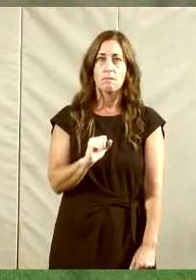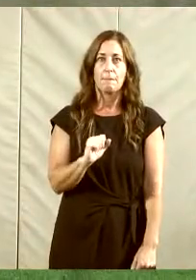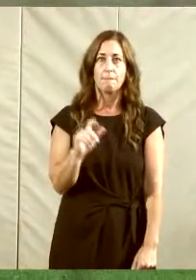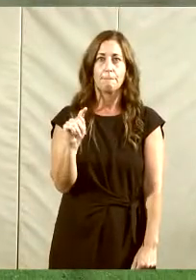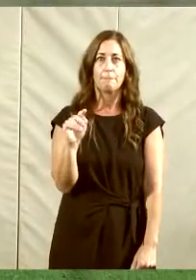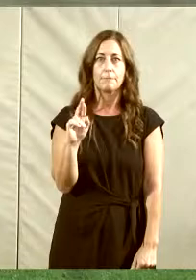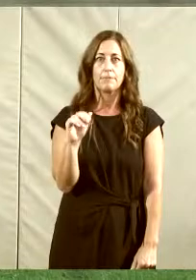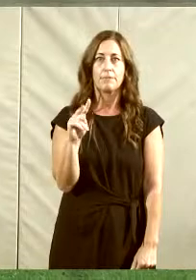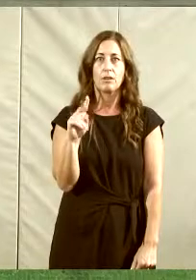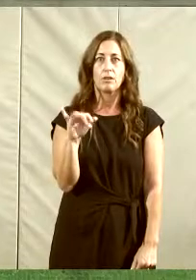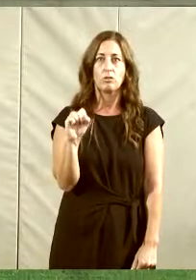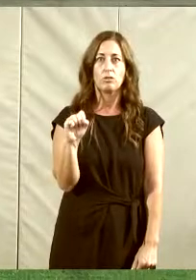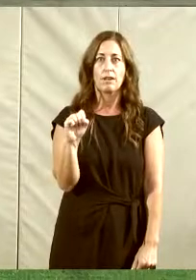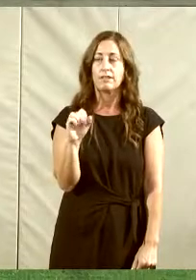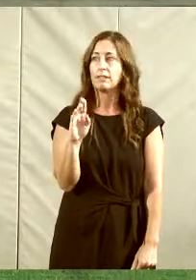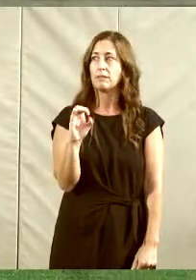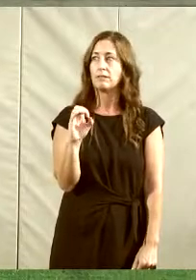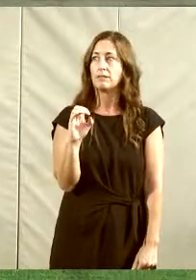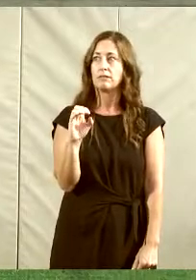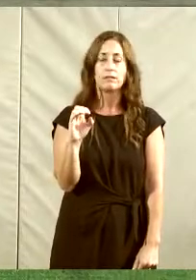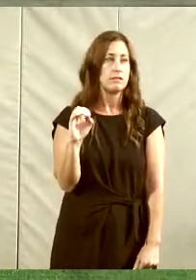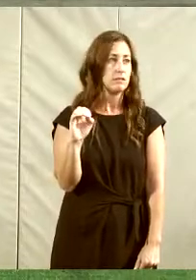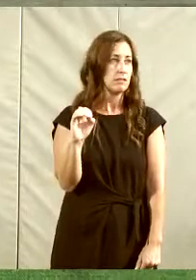Travis Edward Best.